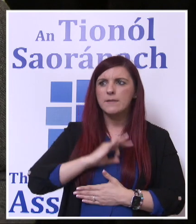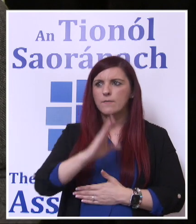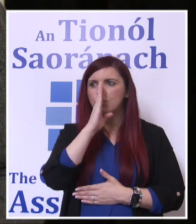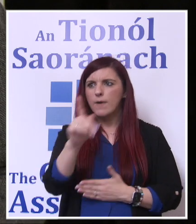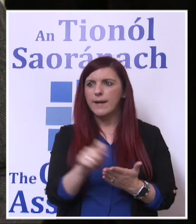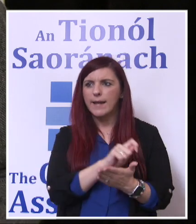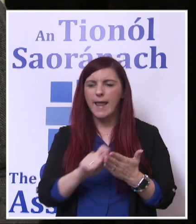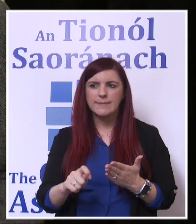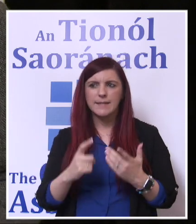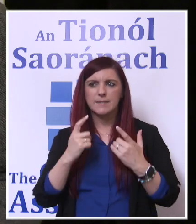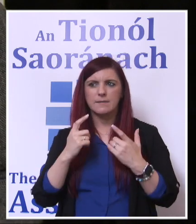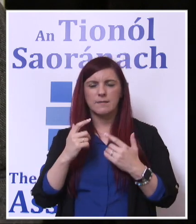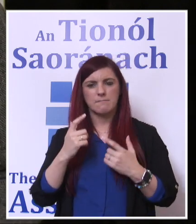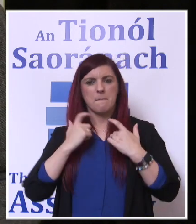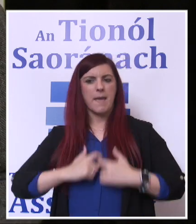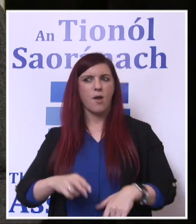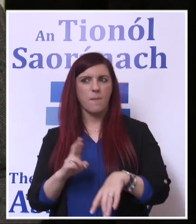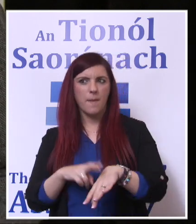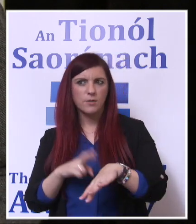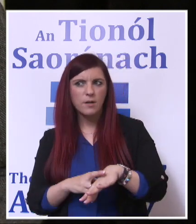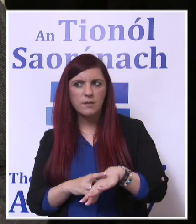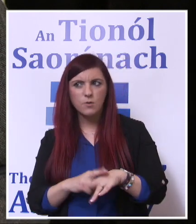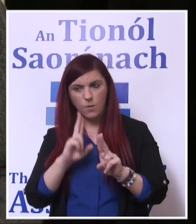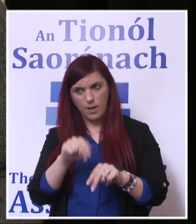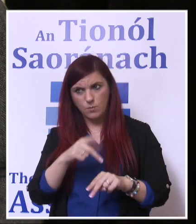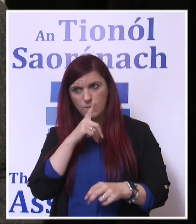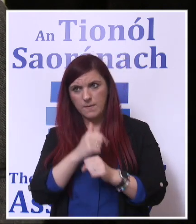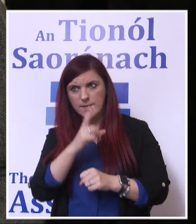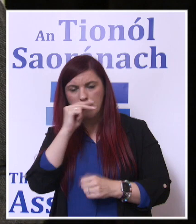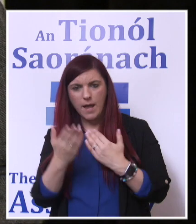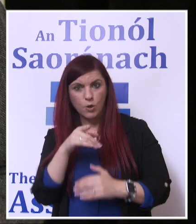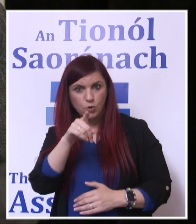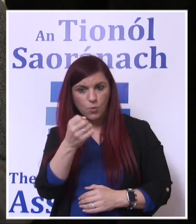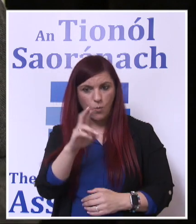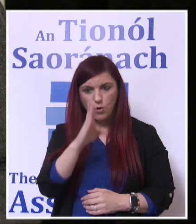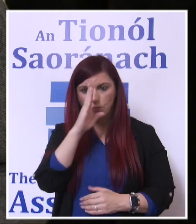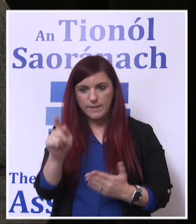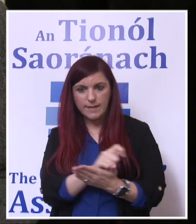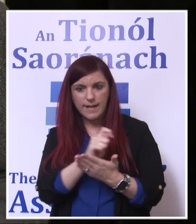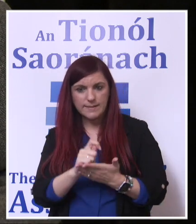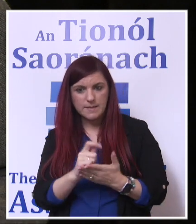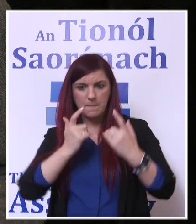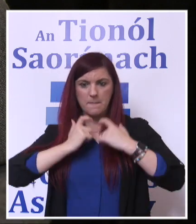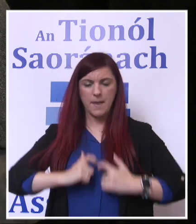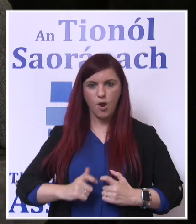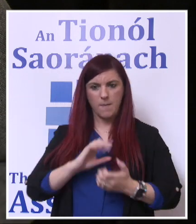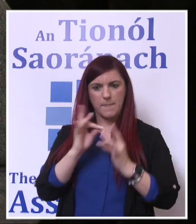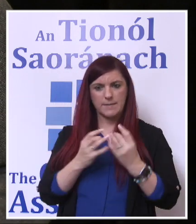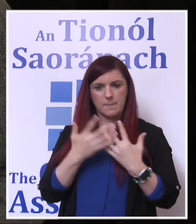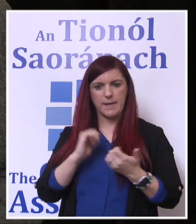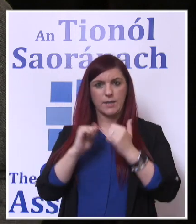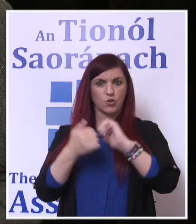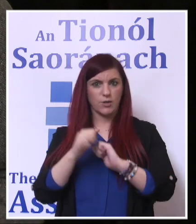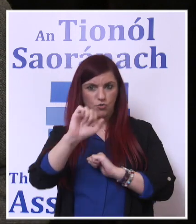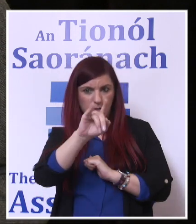Can you each share some specific examples of how you or your directly elected mayor made real change in your city? And more